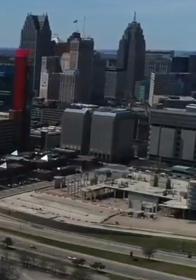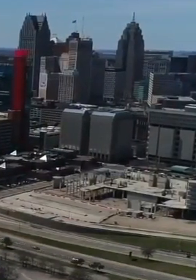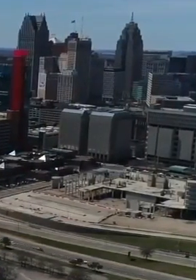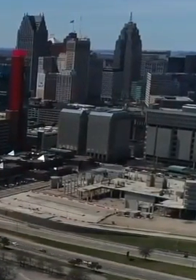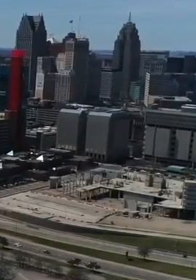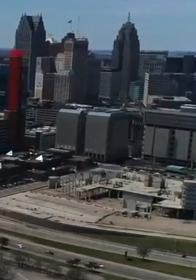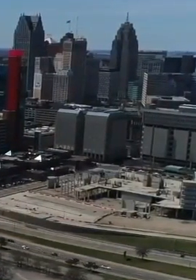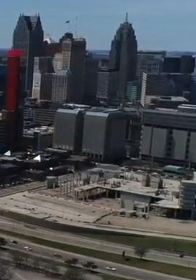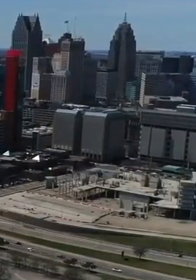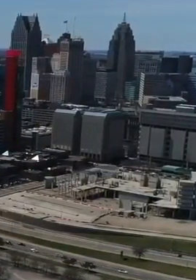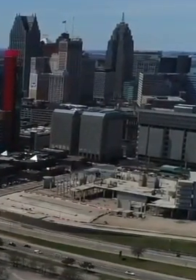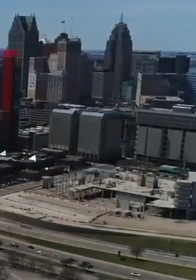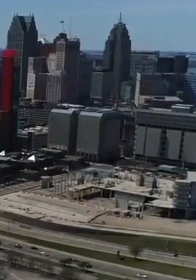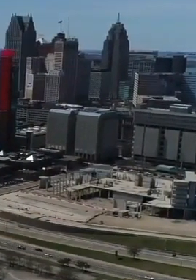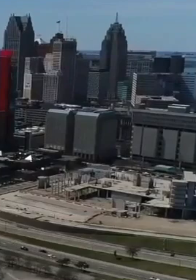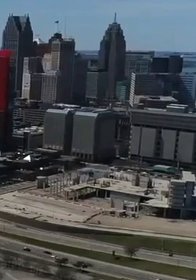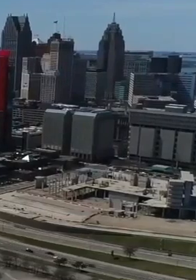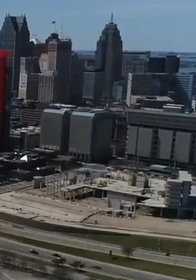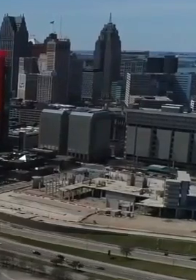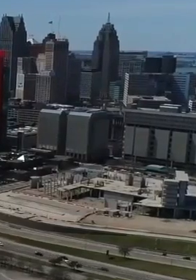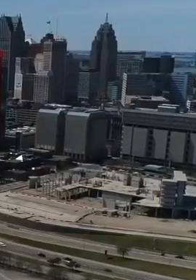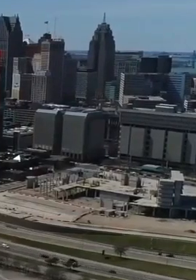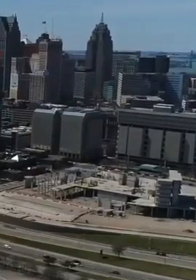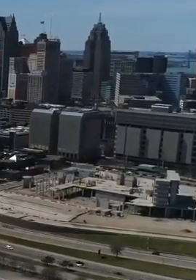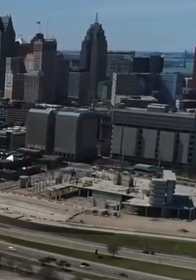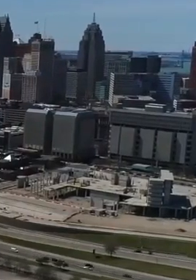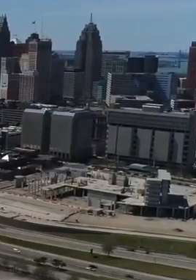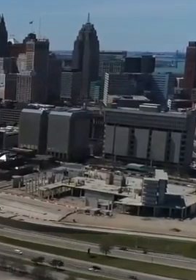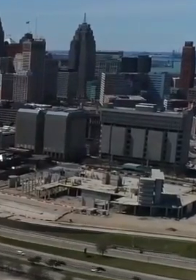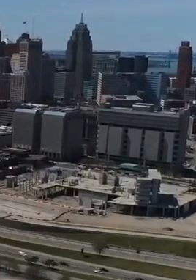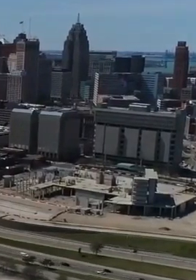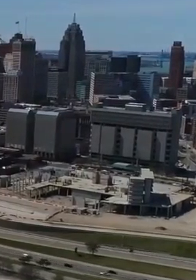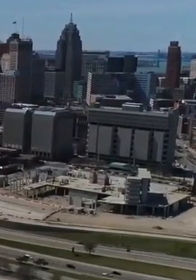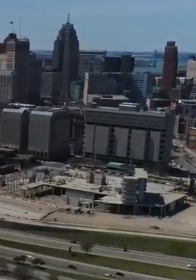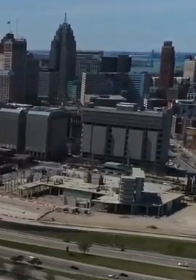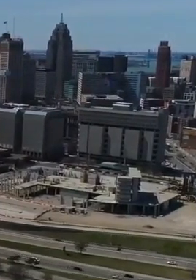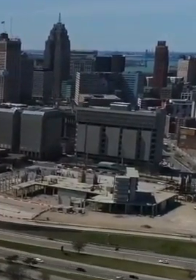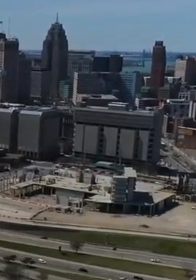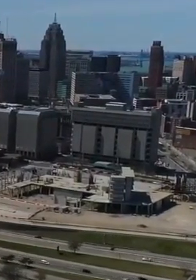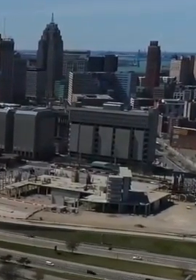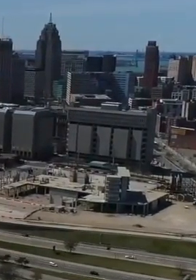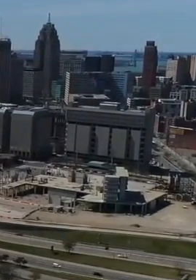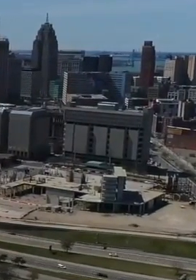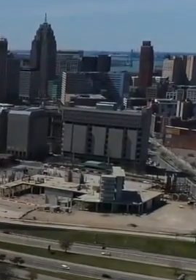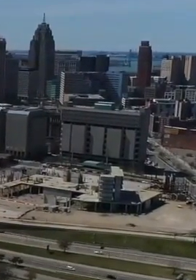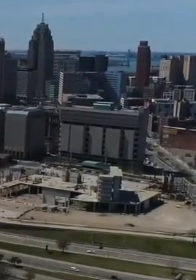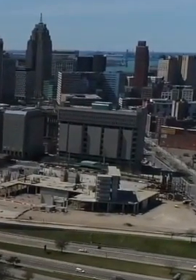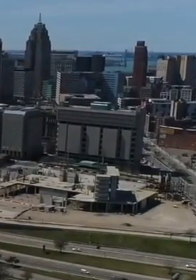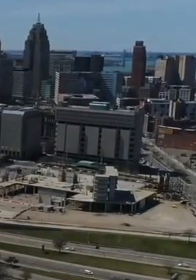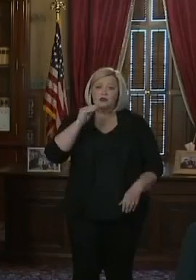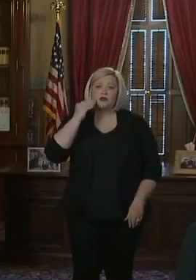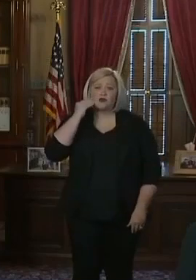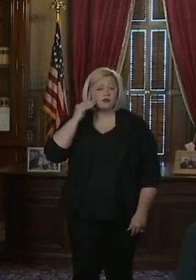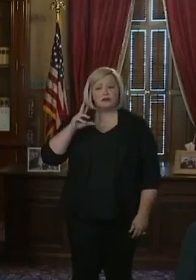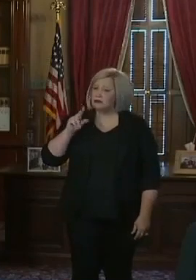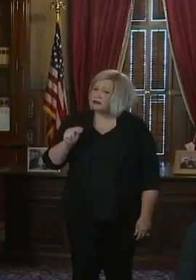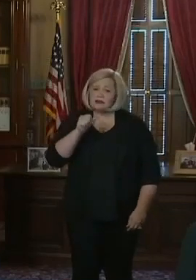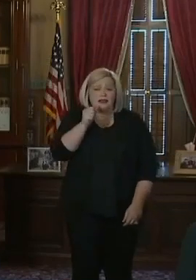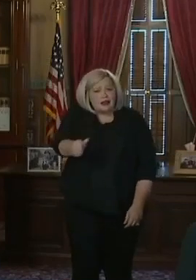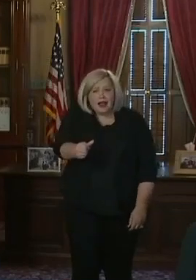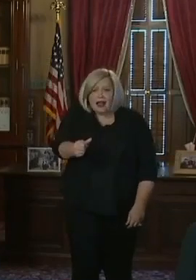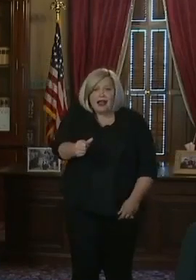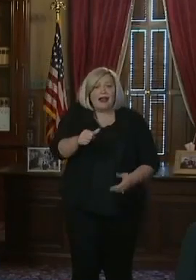order is not a request. It's the only way to stop the spread of the deadly coronavirus. And it doesn't mean